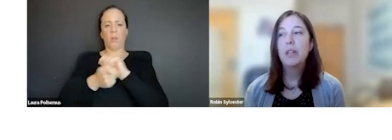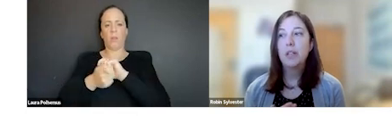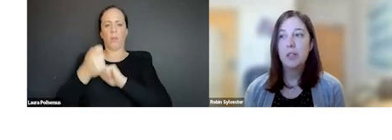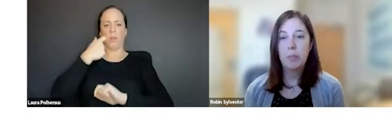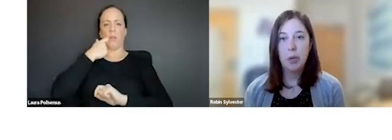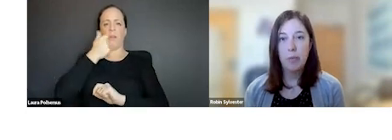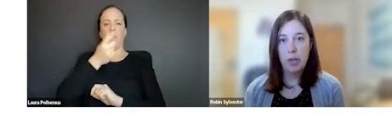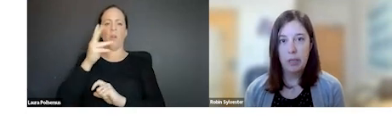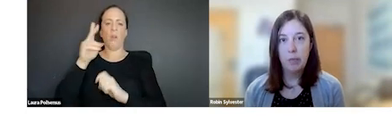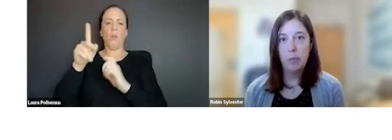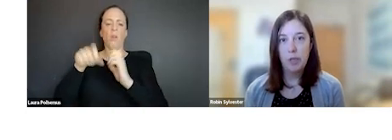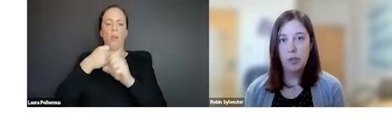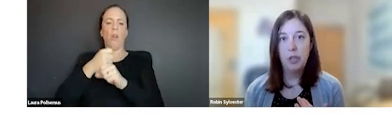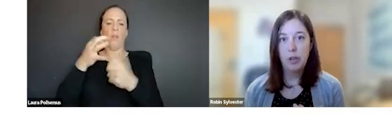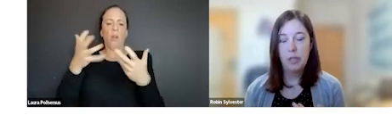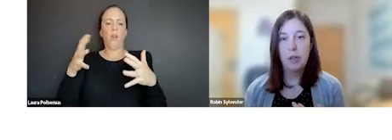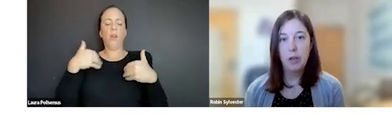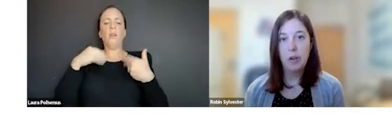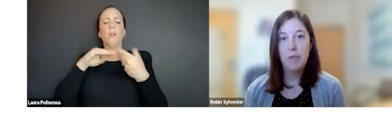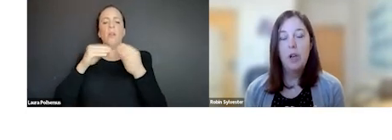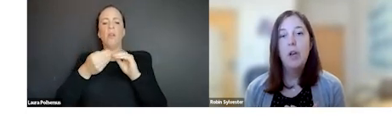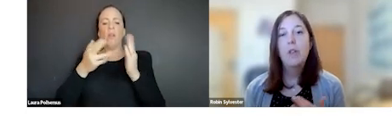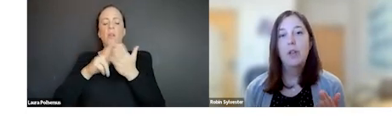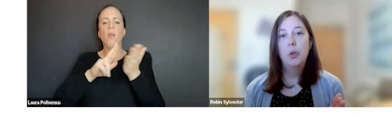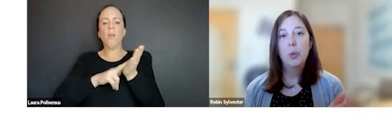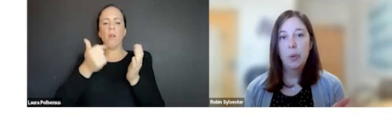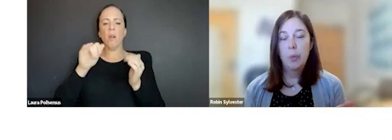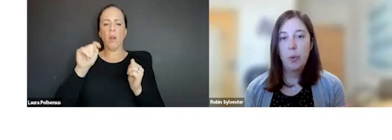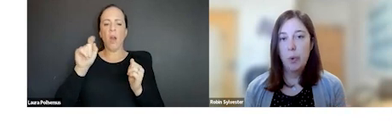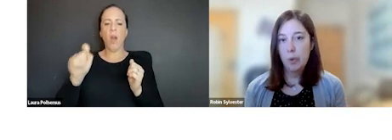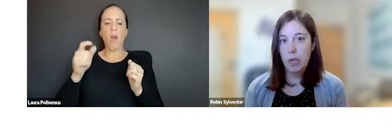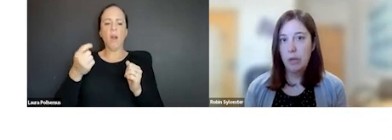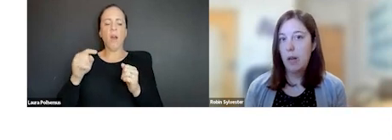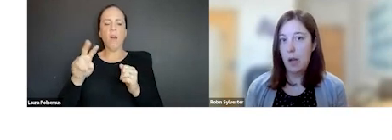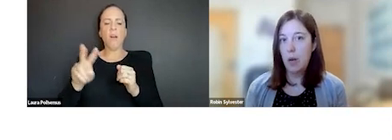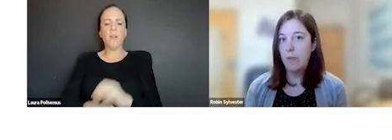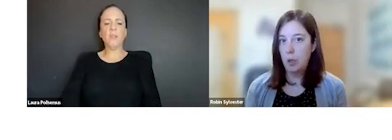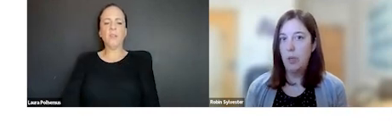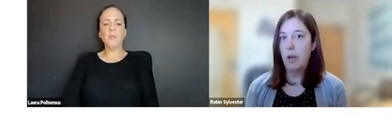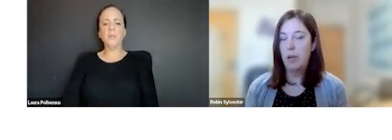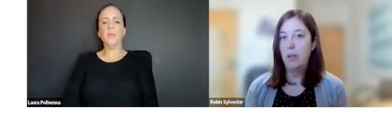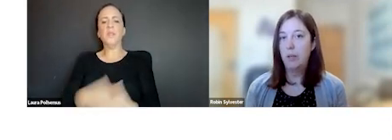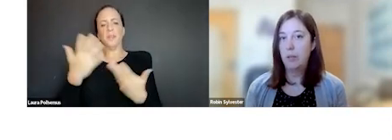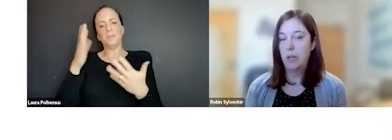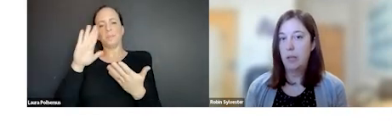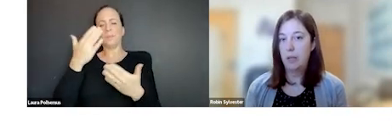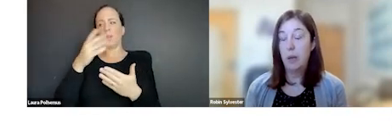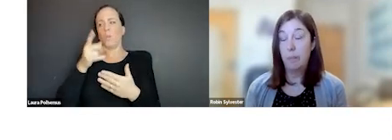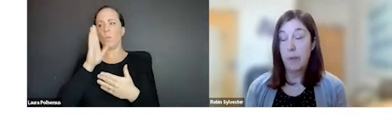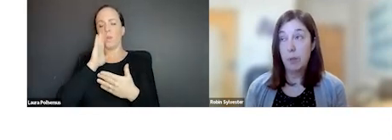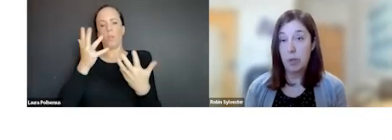you had a DUNS number already and were registered in grants.gov, then you most likely now have a UEI in